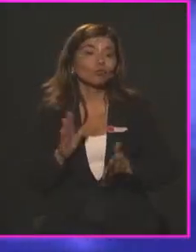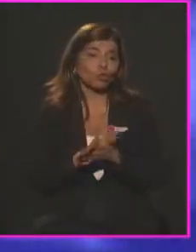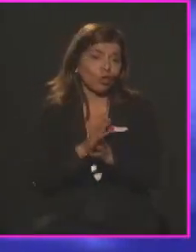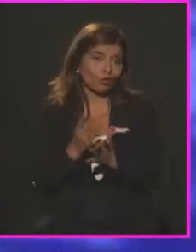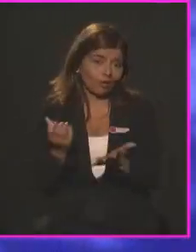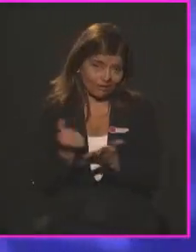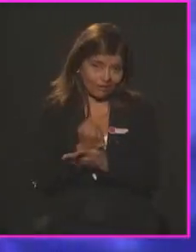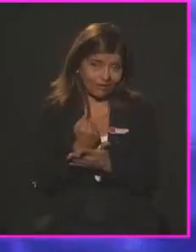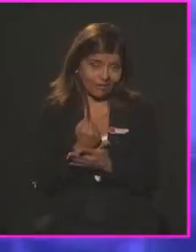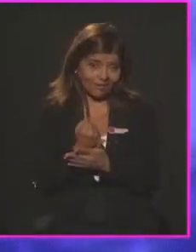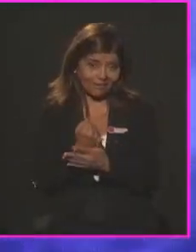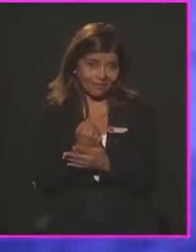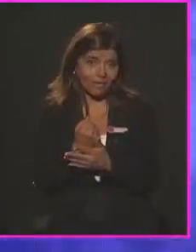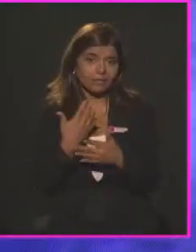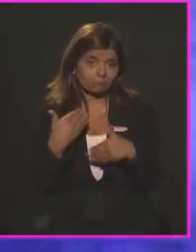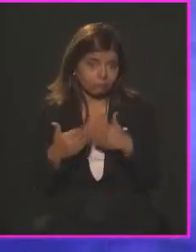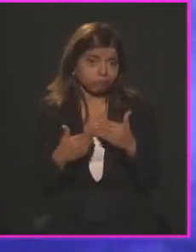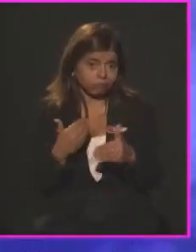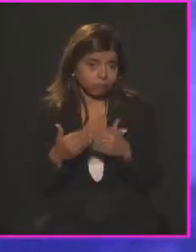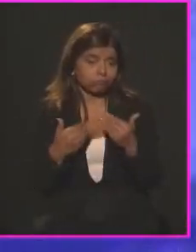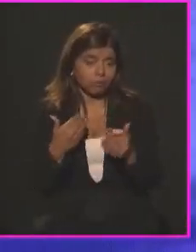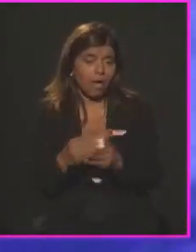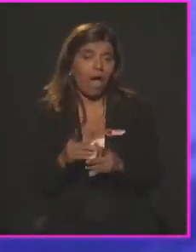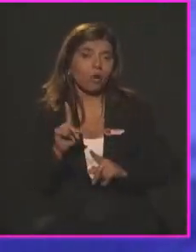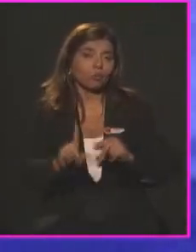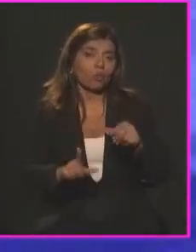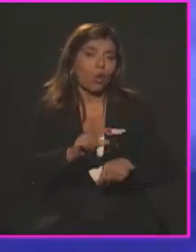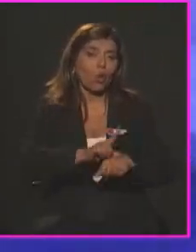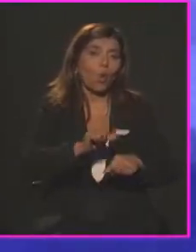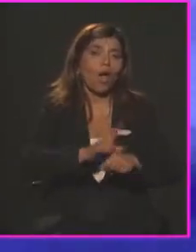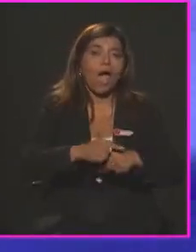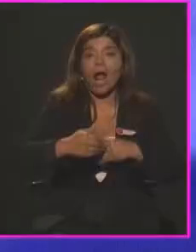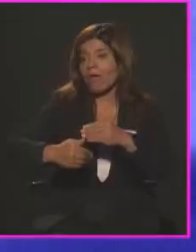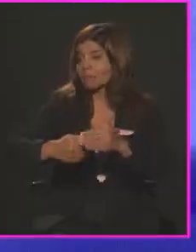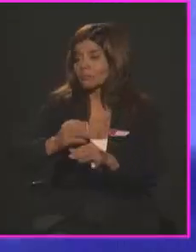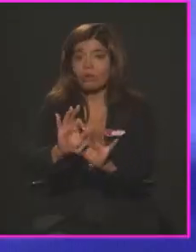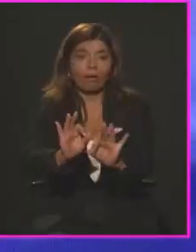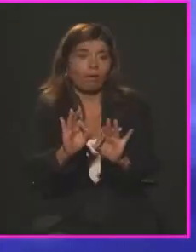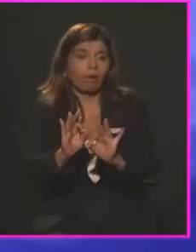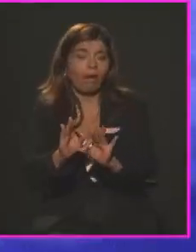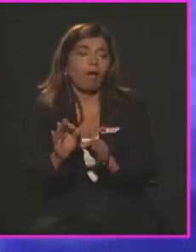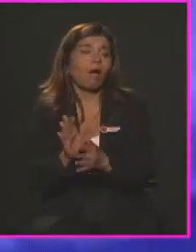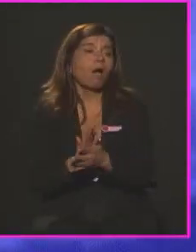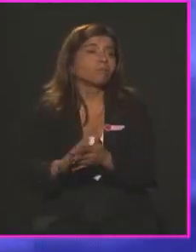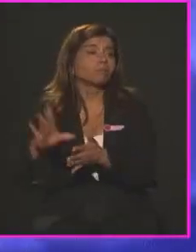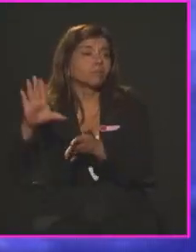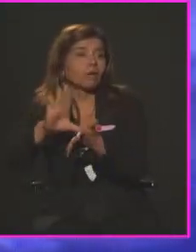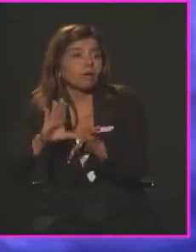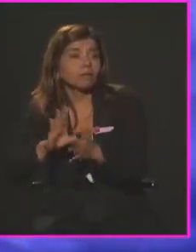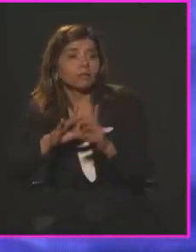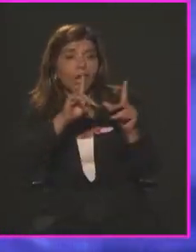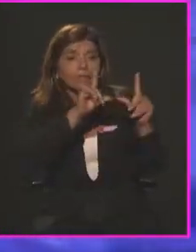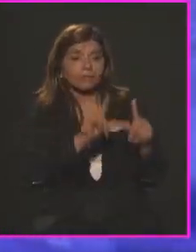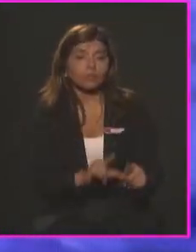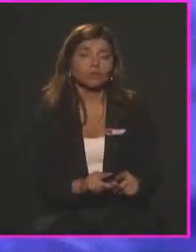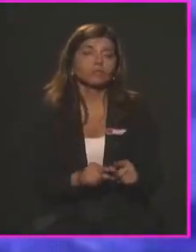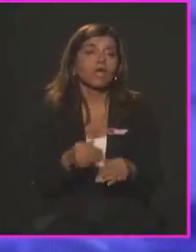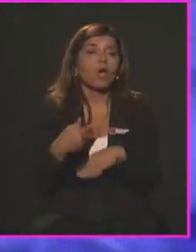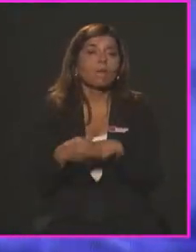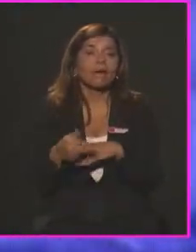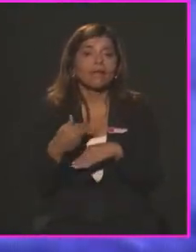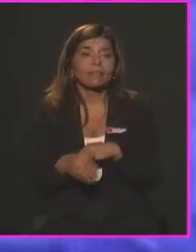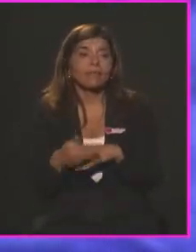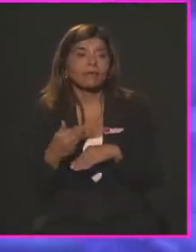In fact, in some places, they're really working. In the UK, they have reduced their waste overall by 27%.